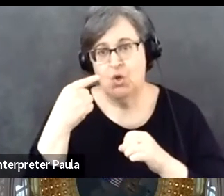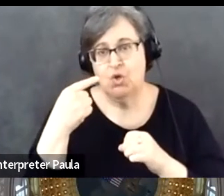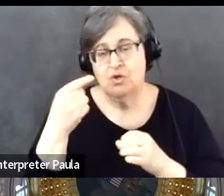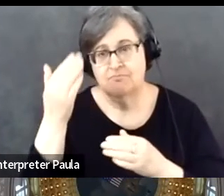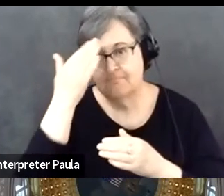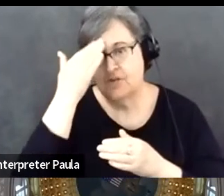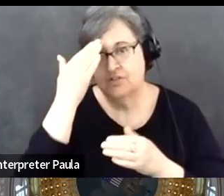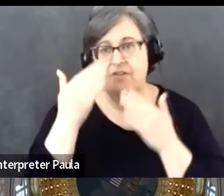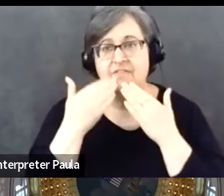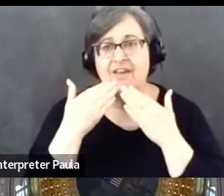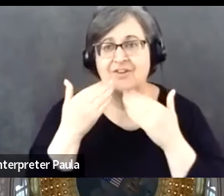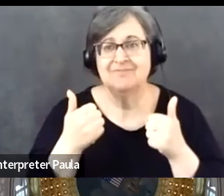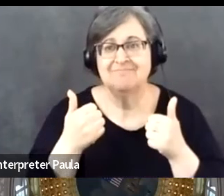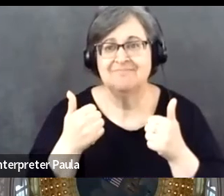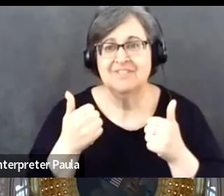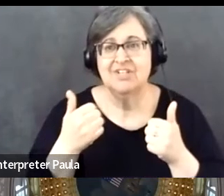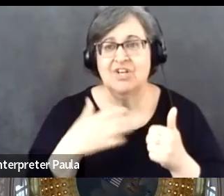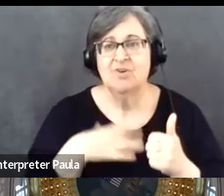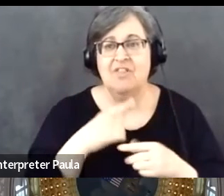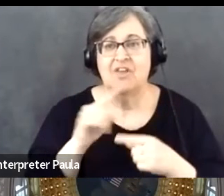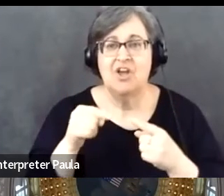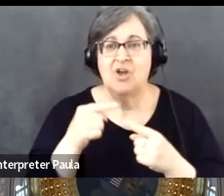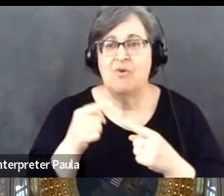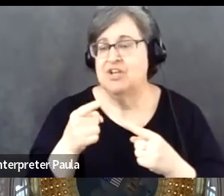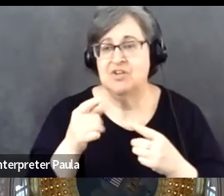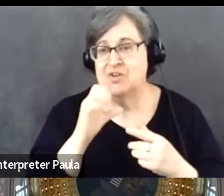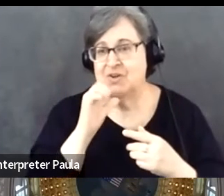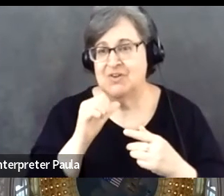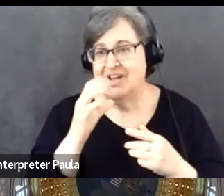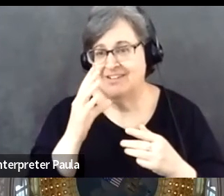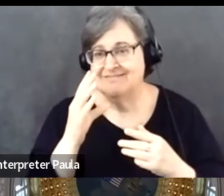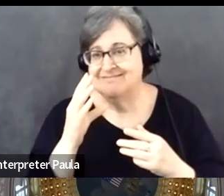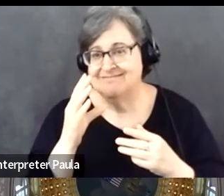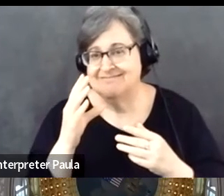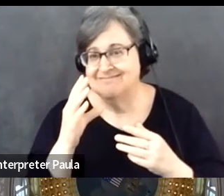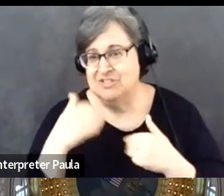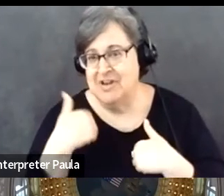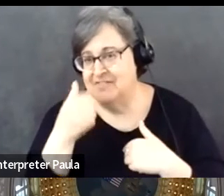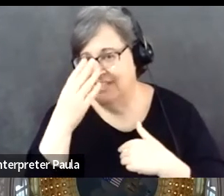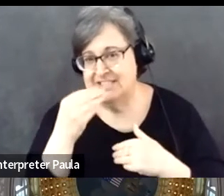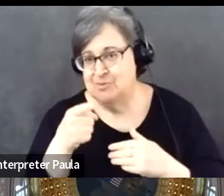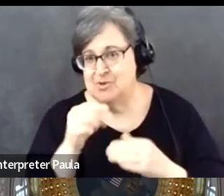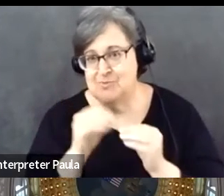And we really like it when you're sleep deprived. You're even a little sharper, I think.